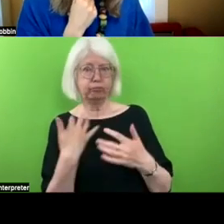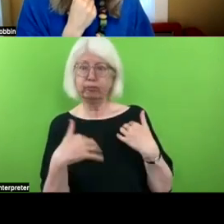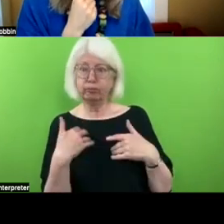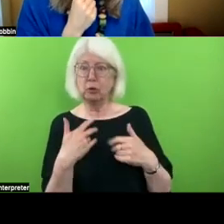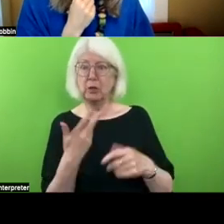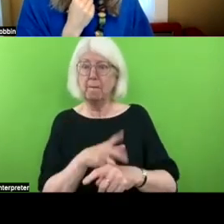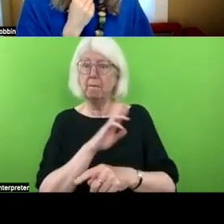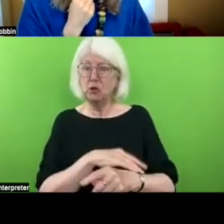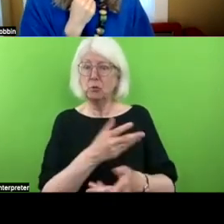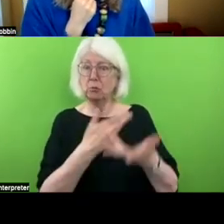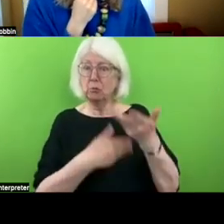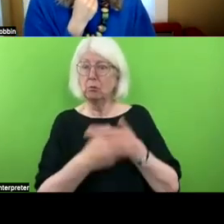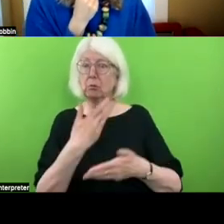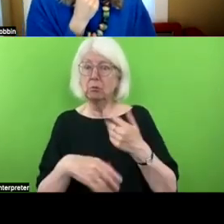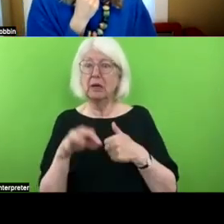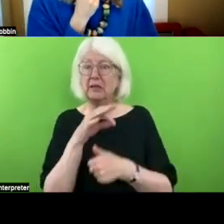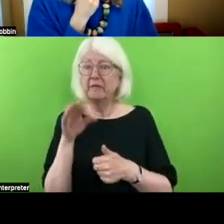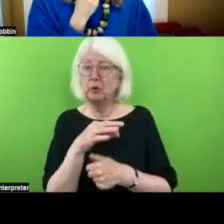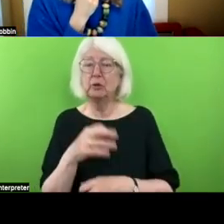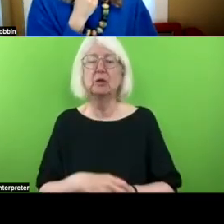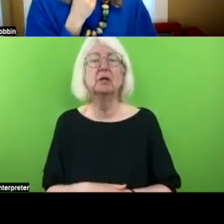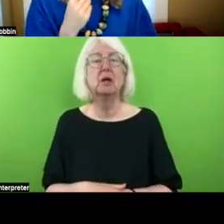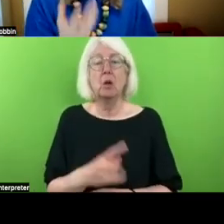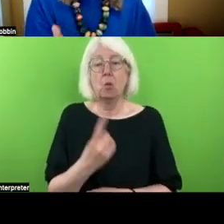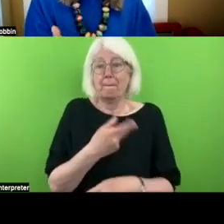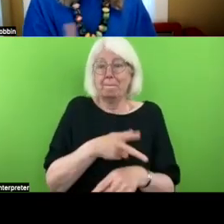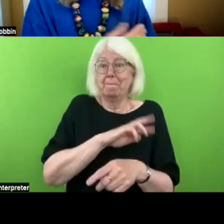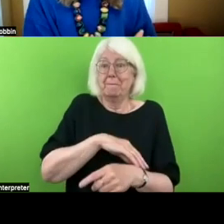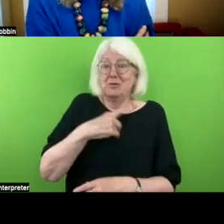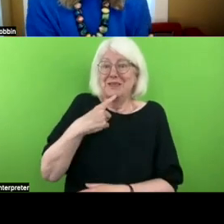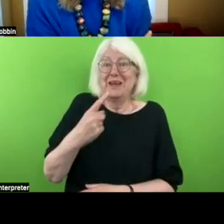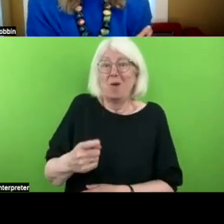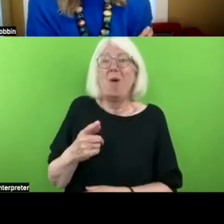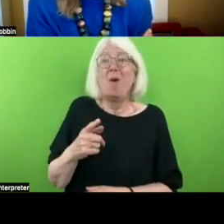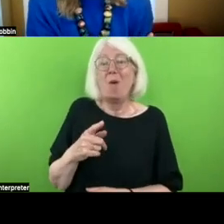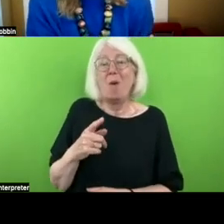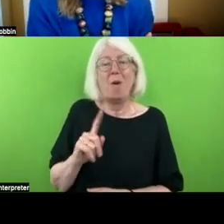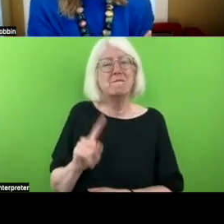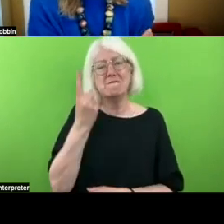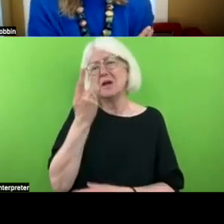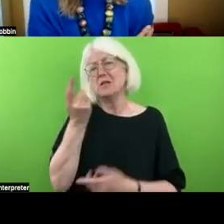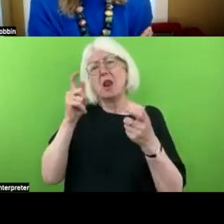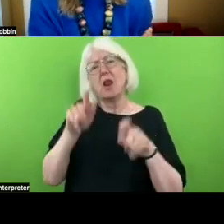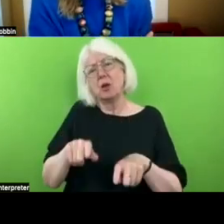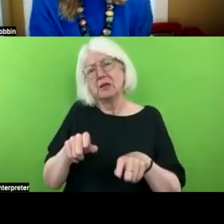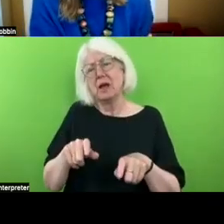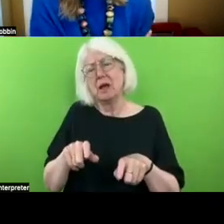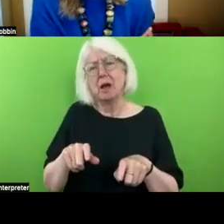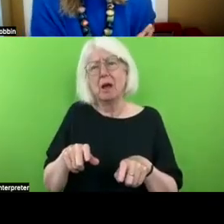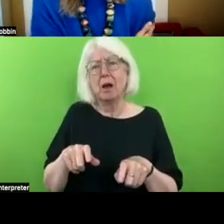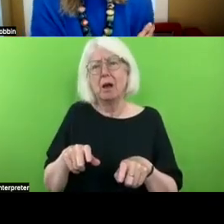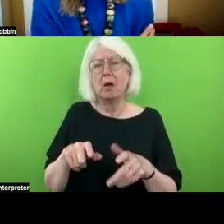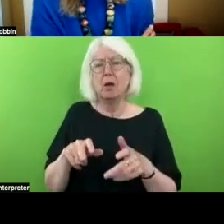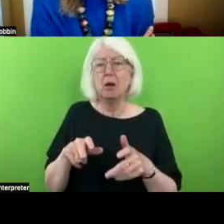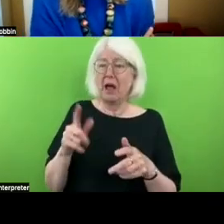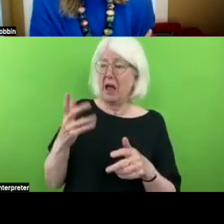this. One of the bishops talked about those early days in that first lockdown of COVID. There were new mortuaries being